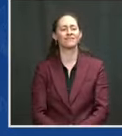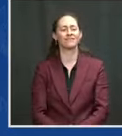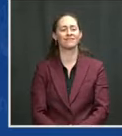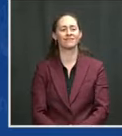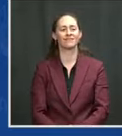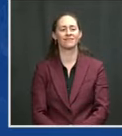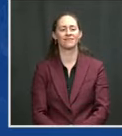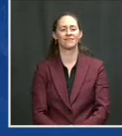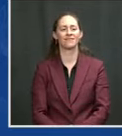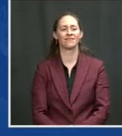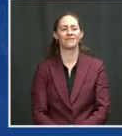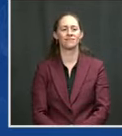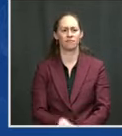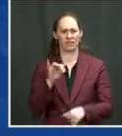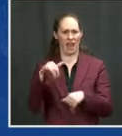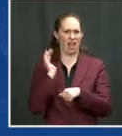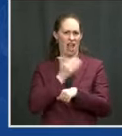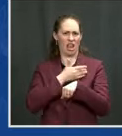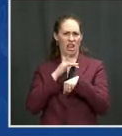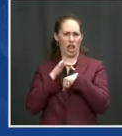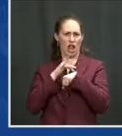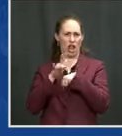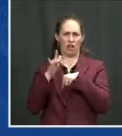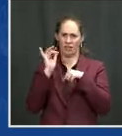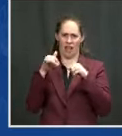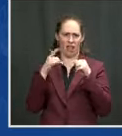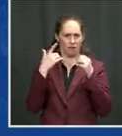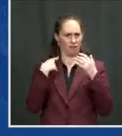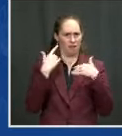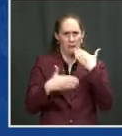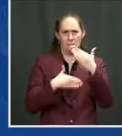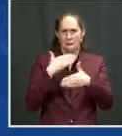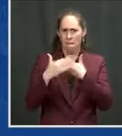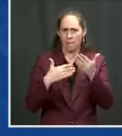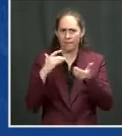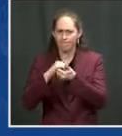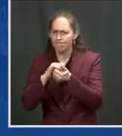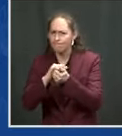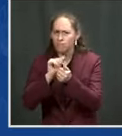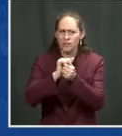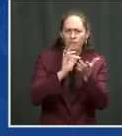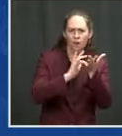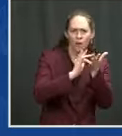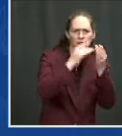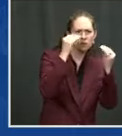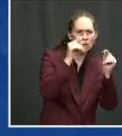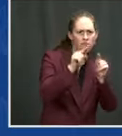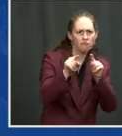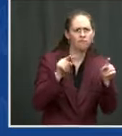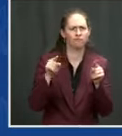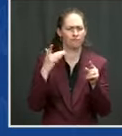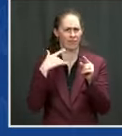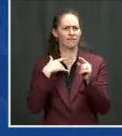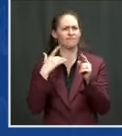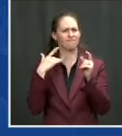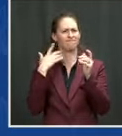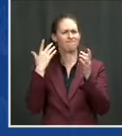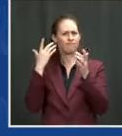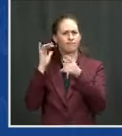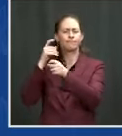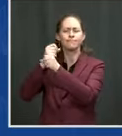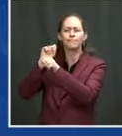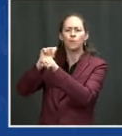on with pharmacies, and we think that that has been very important, as well as our health departments, as well as our federally